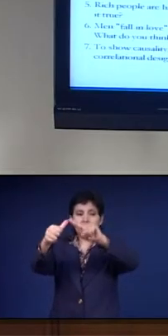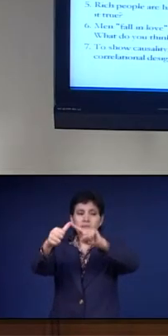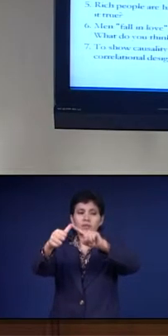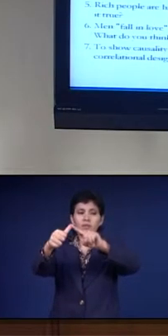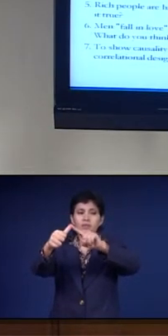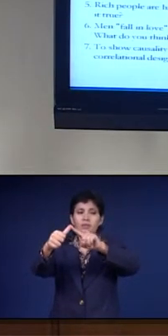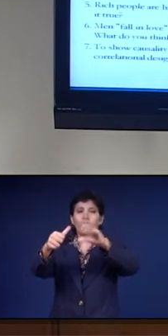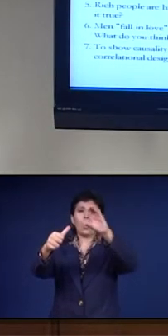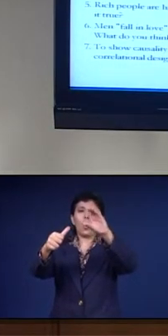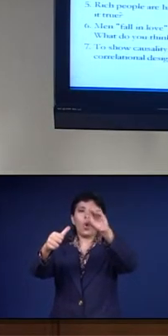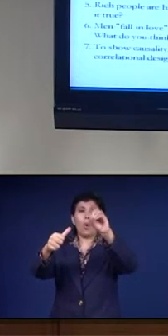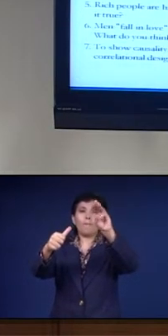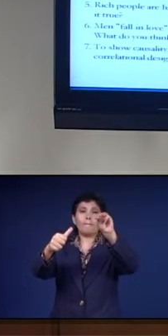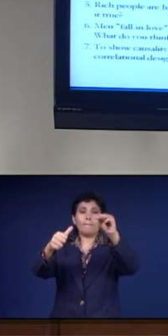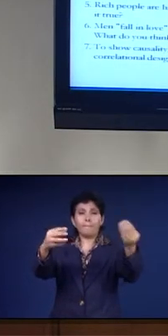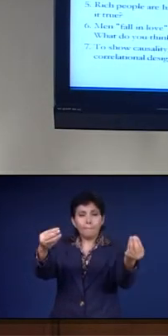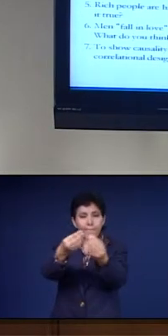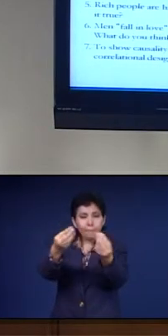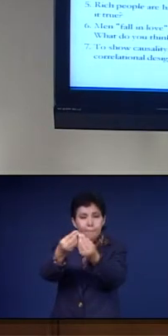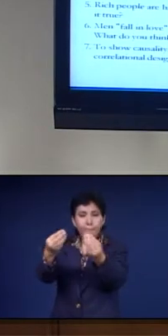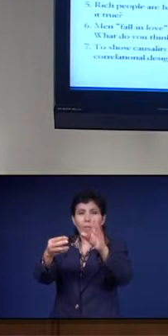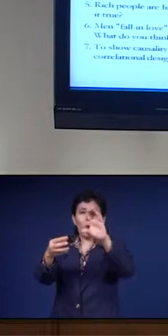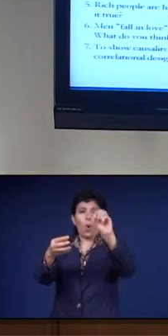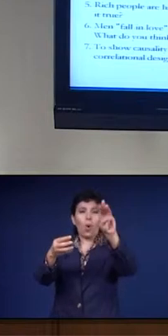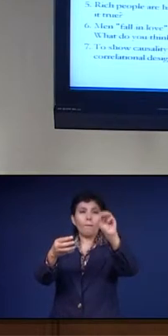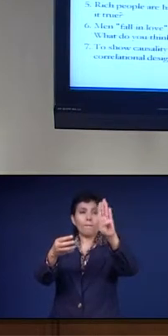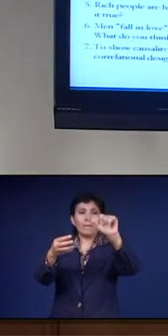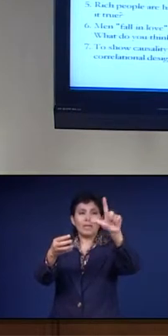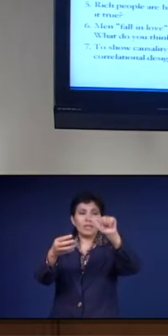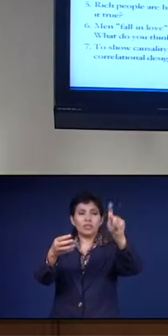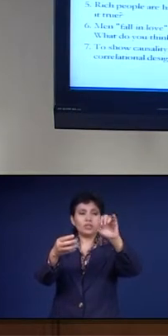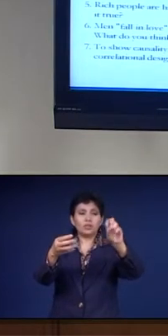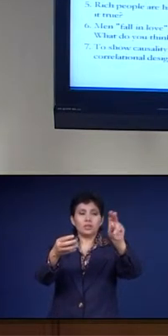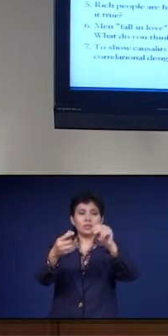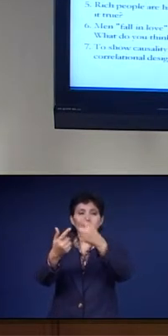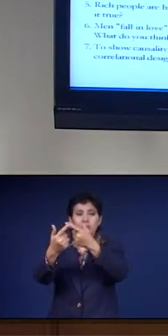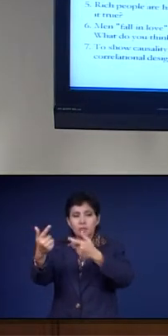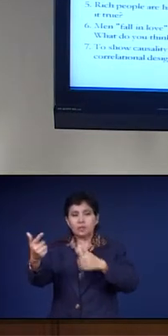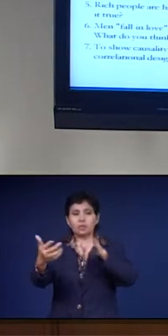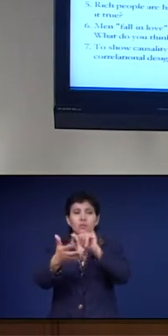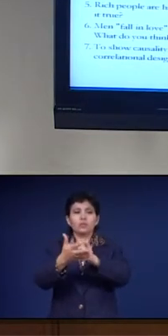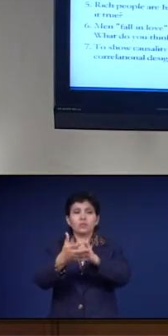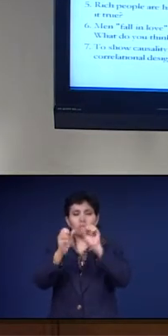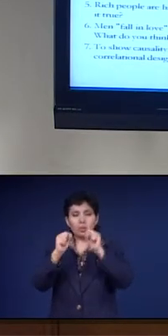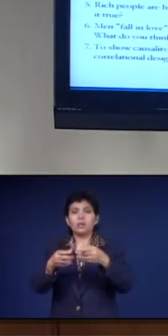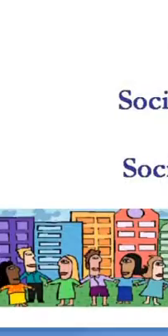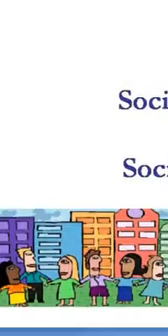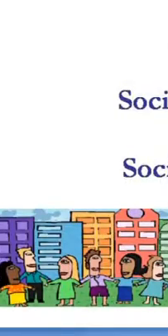do correlations test. After that, you can do your regression test. And that you can show